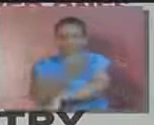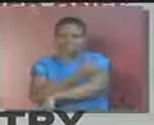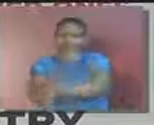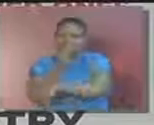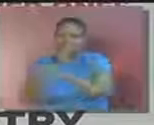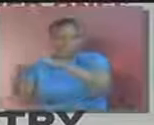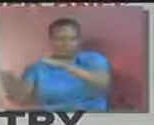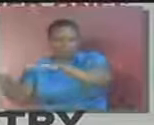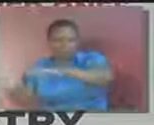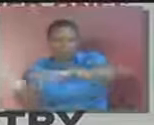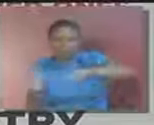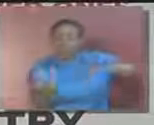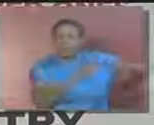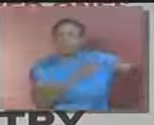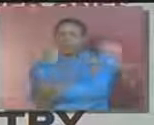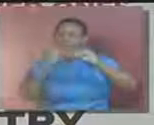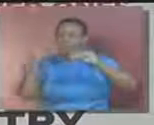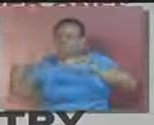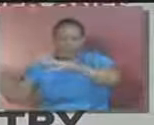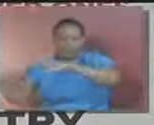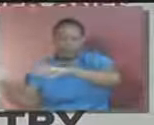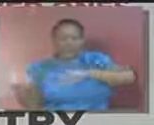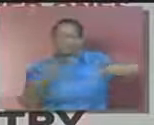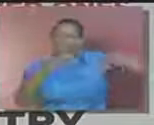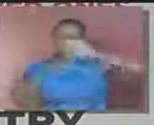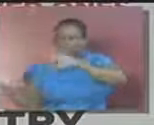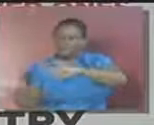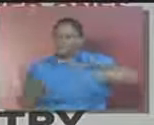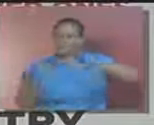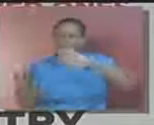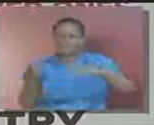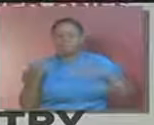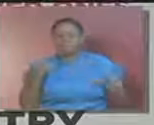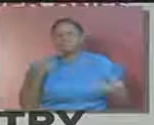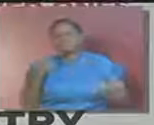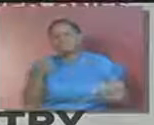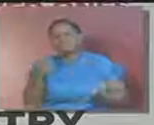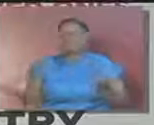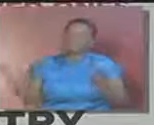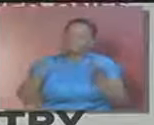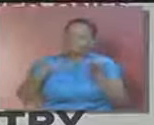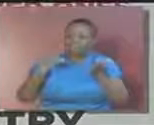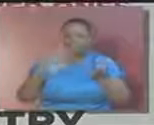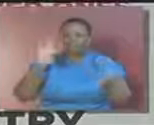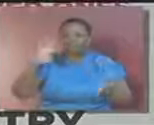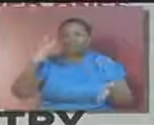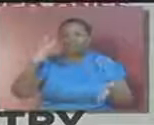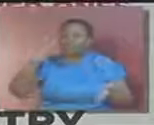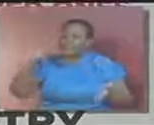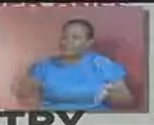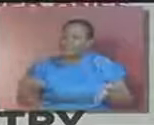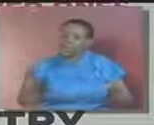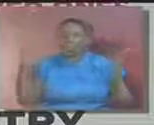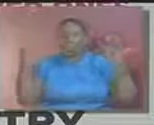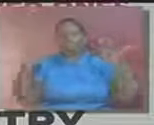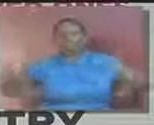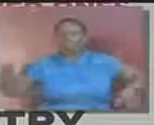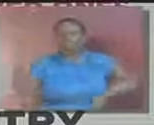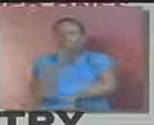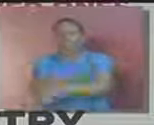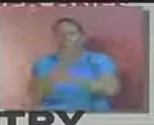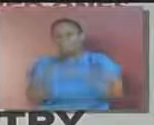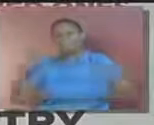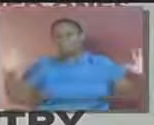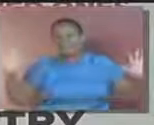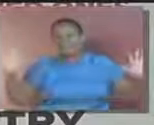Chief Medical Officer has said. Those 42,000 persons who got your first shot, you will be getting your second